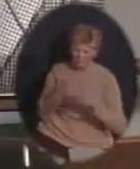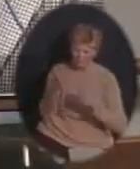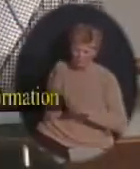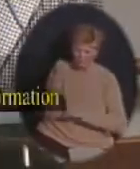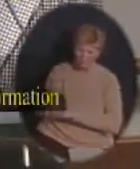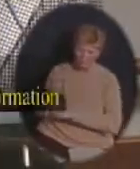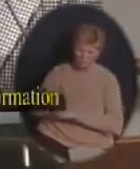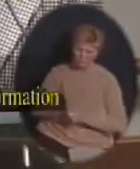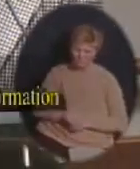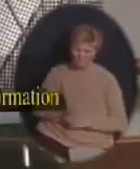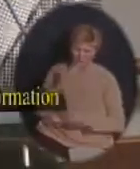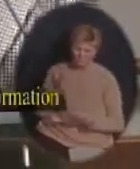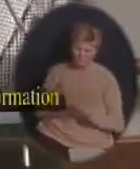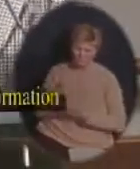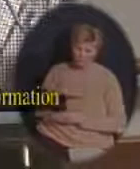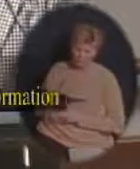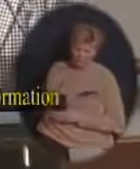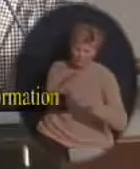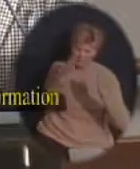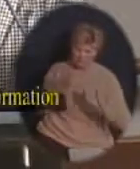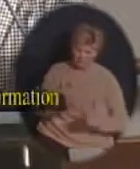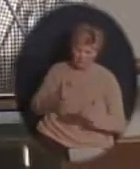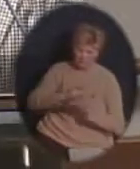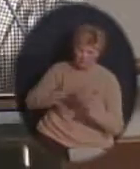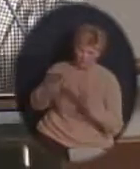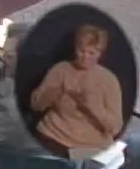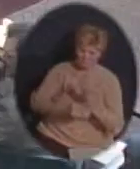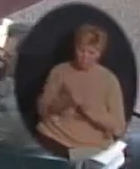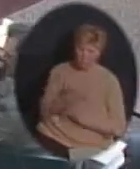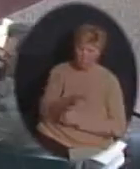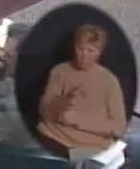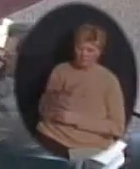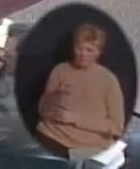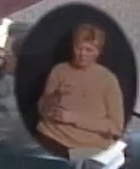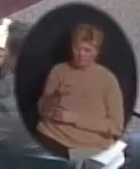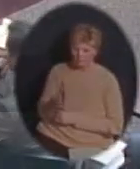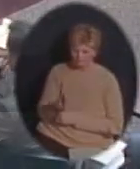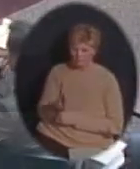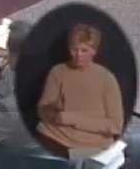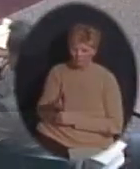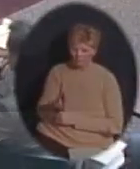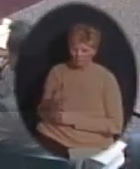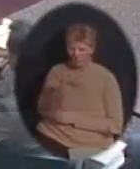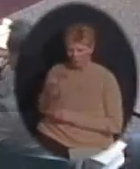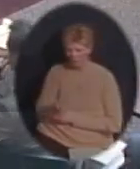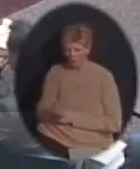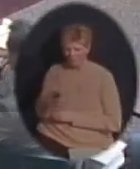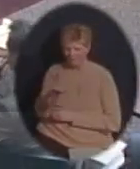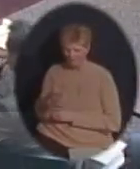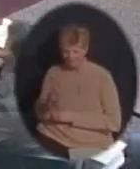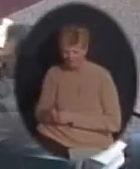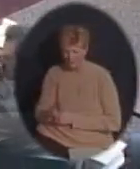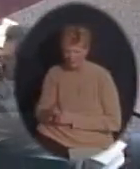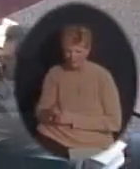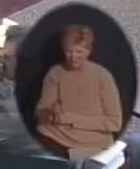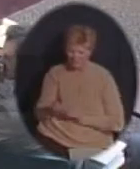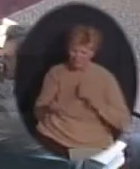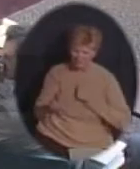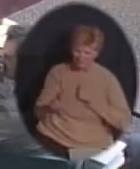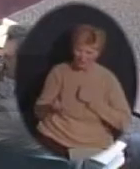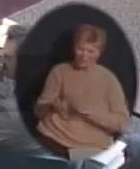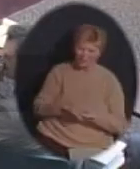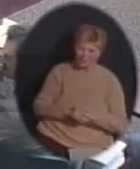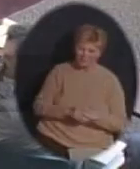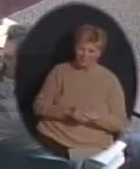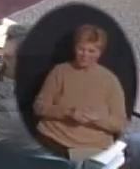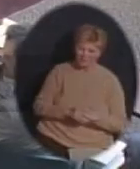The Good Citizen Program of the American Daughters of the American, Olathe Daughters of the American Revolution, I'm sorry, rewards